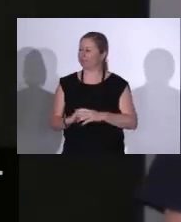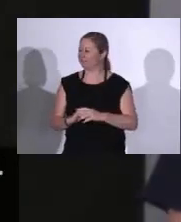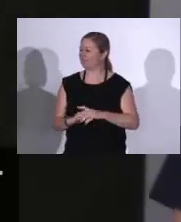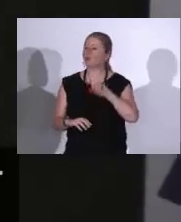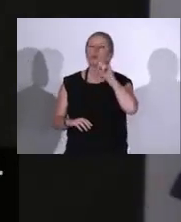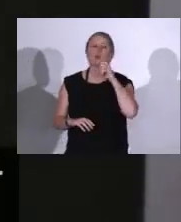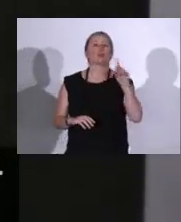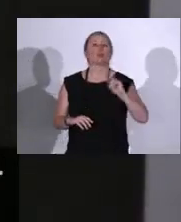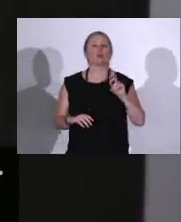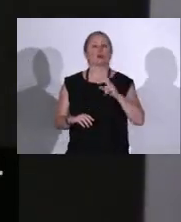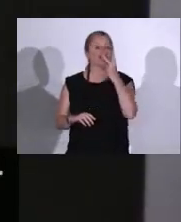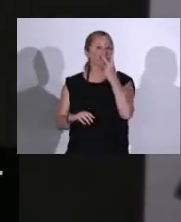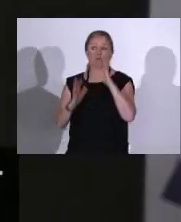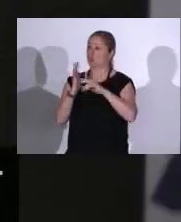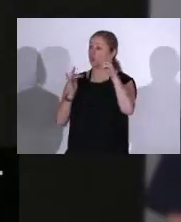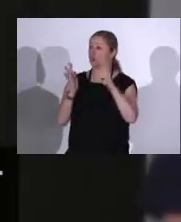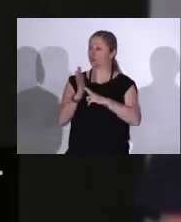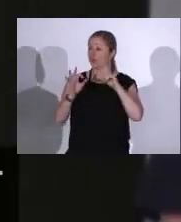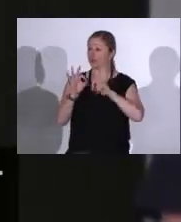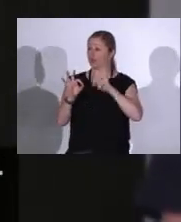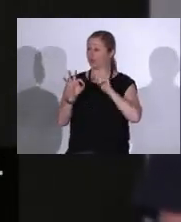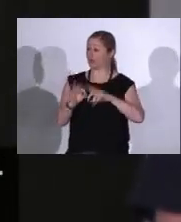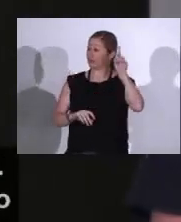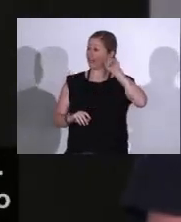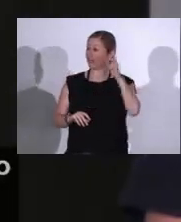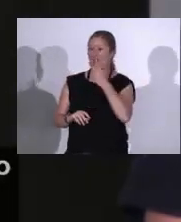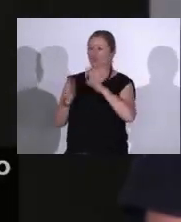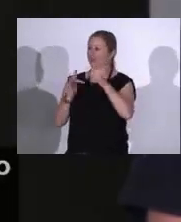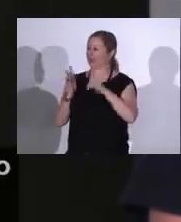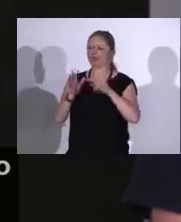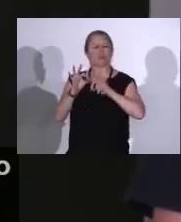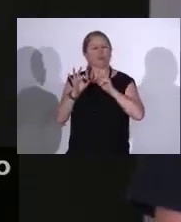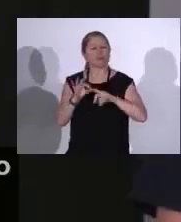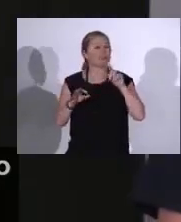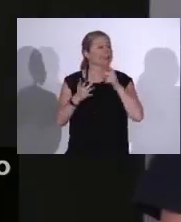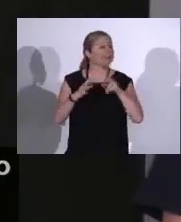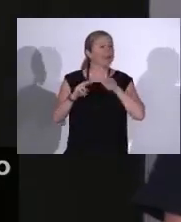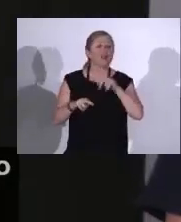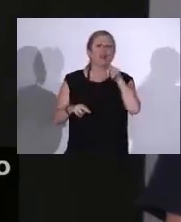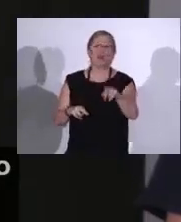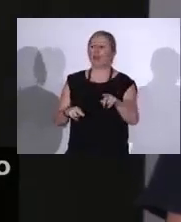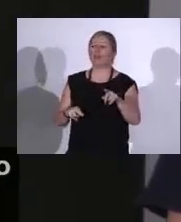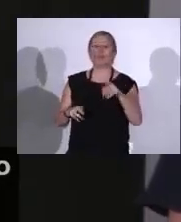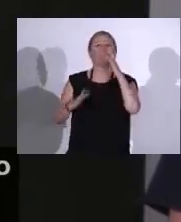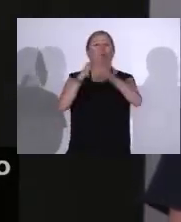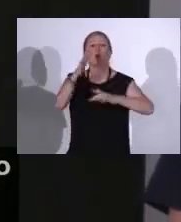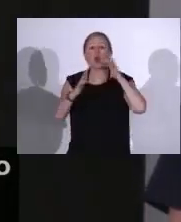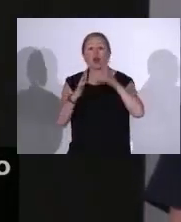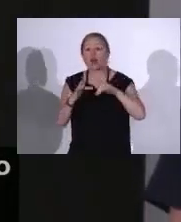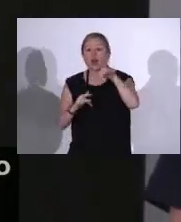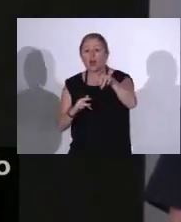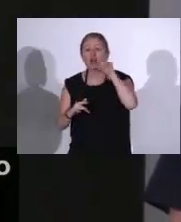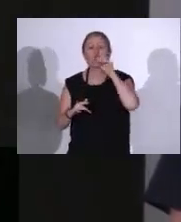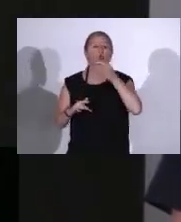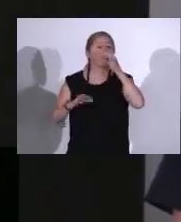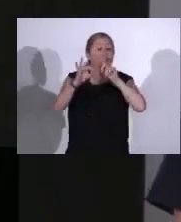do 2 minutes of questions right now. So if anyone is joining us online on the live stream, ask your